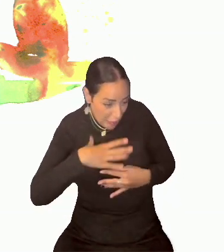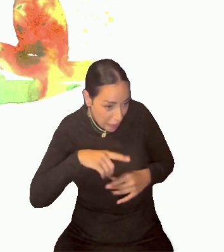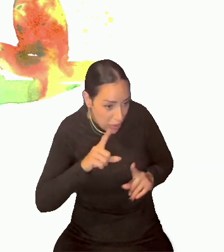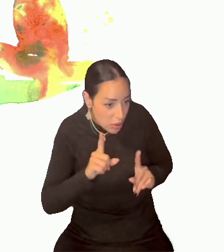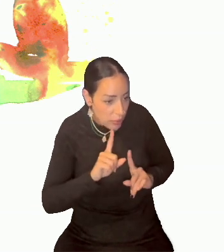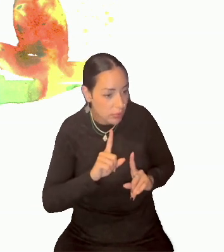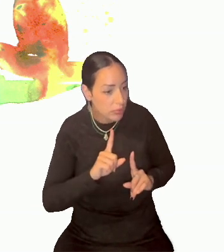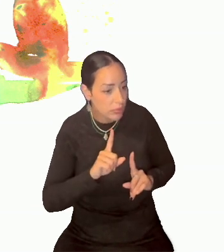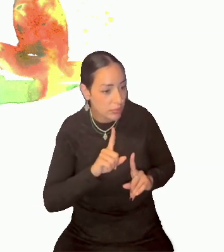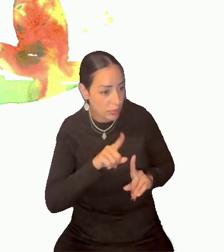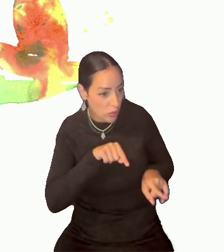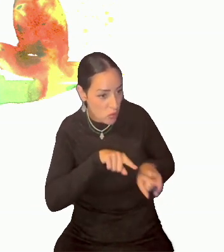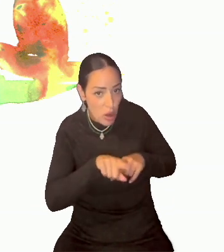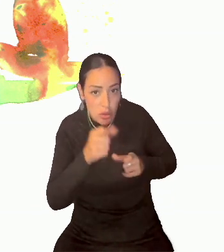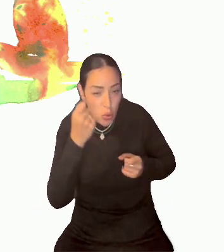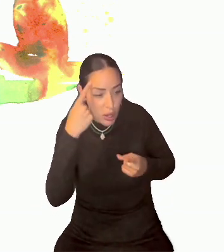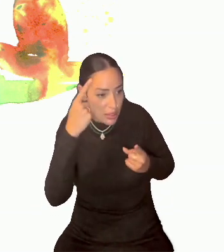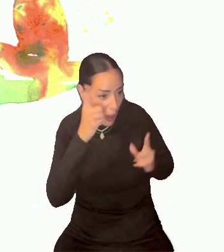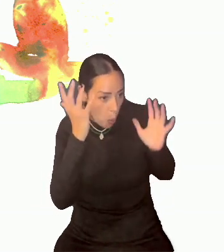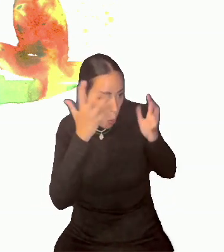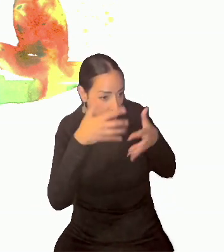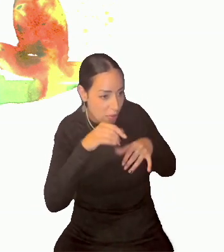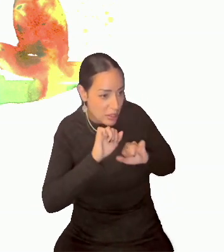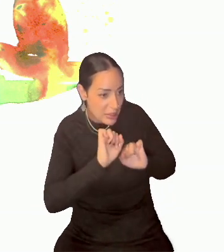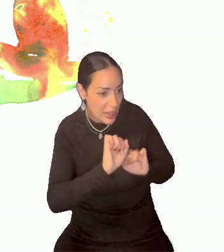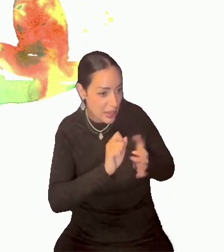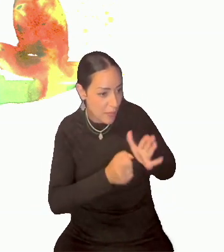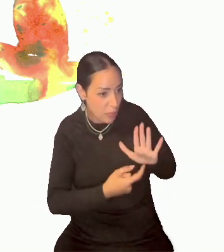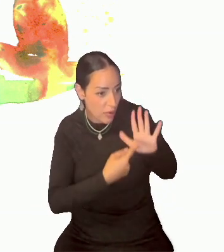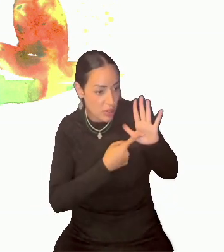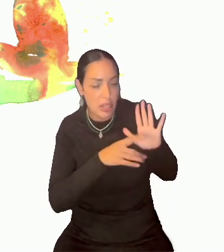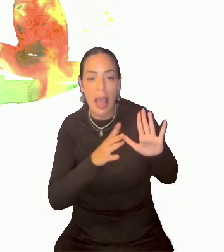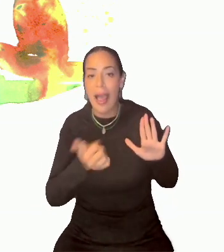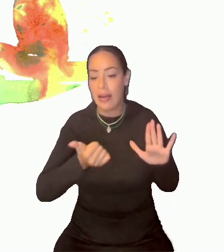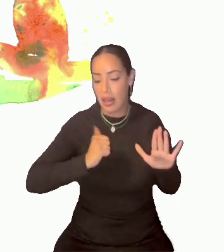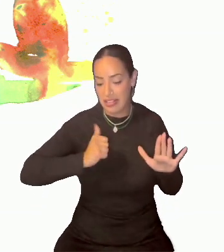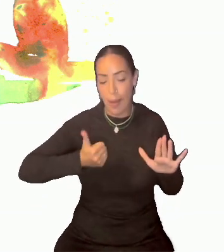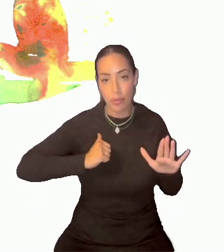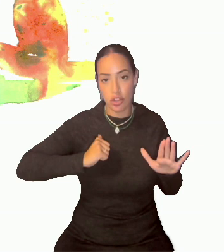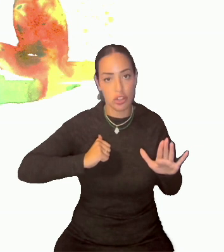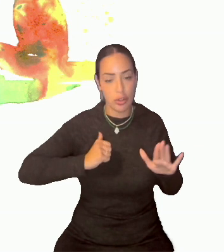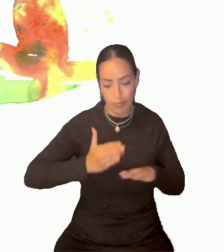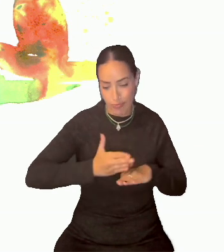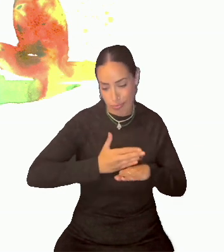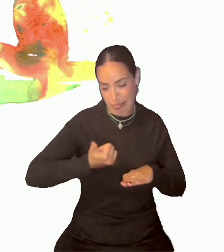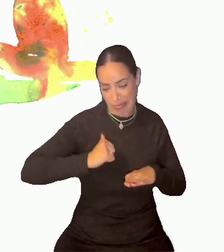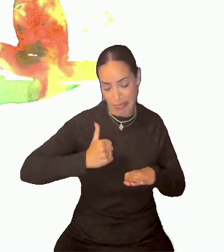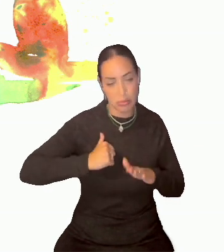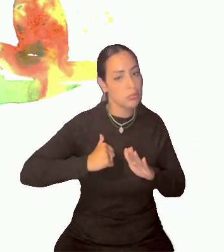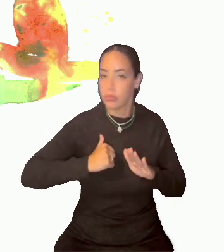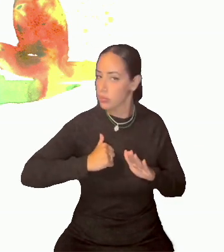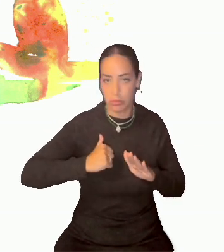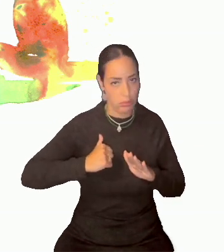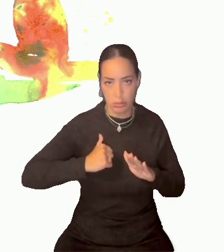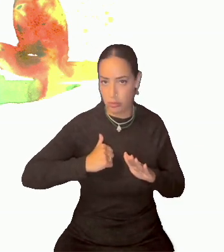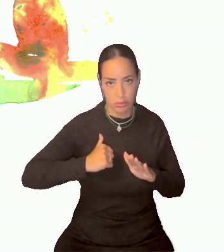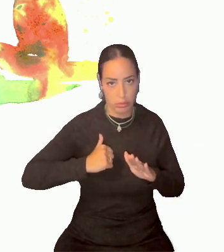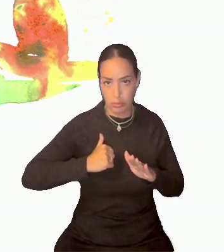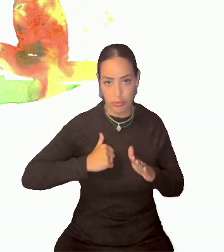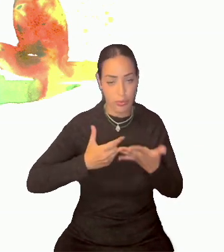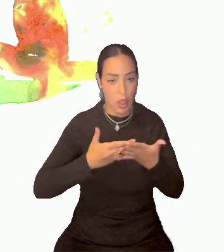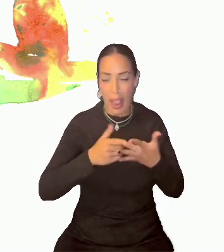needs, seeking to understand concerns and priorities and not making assumptions, drawing on and mobilising